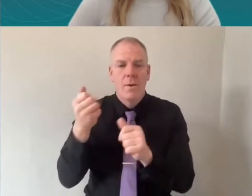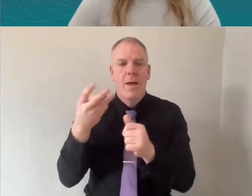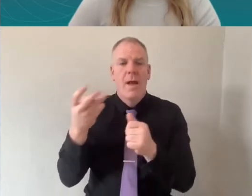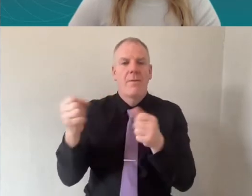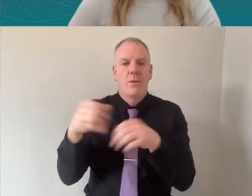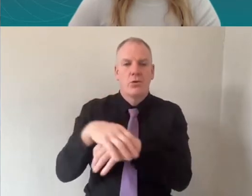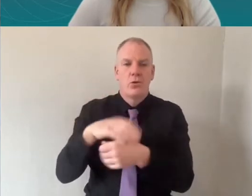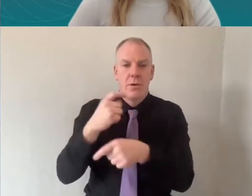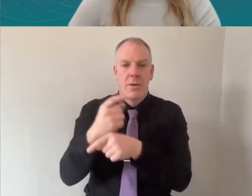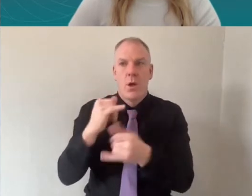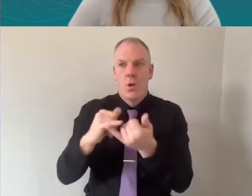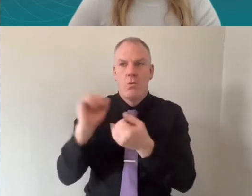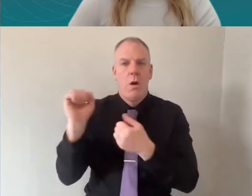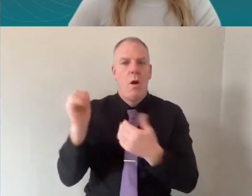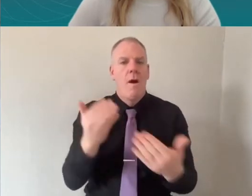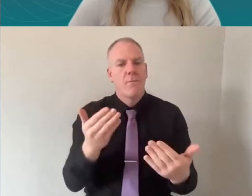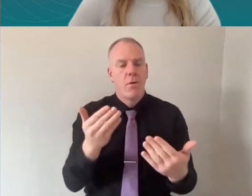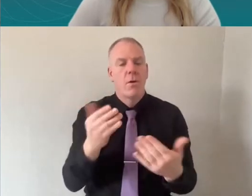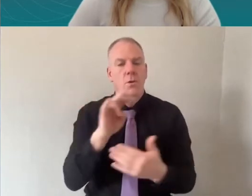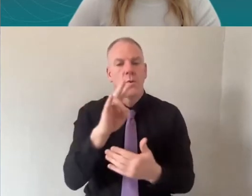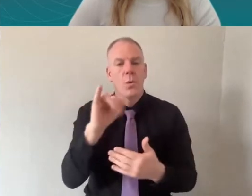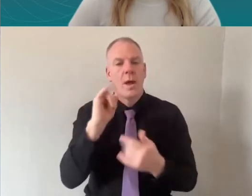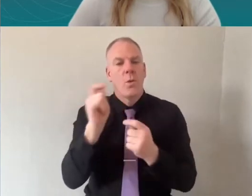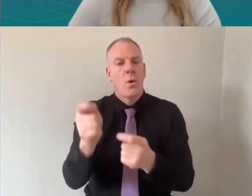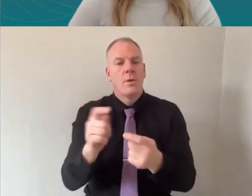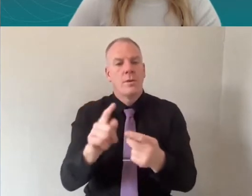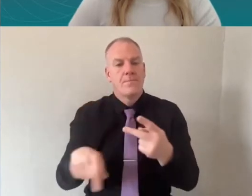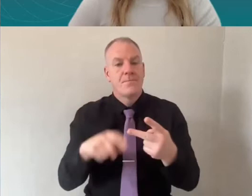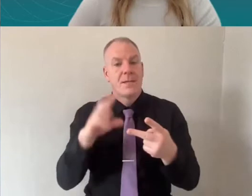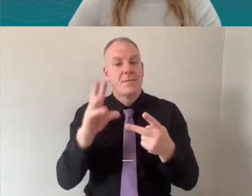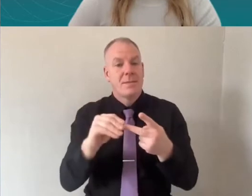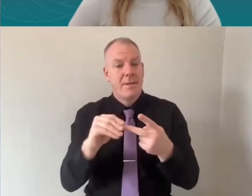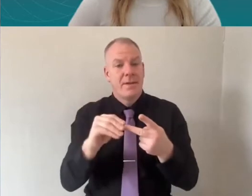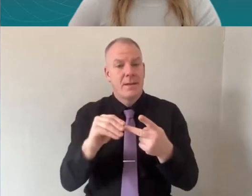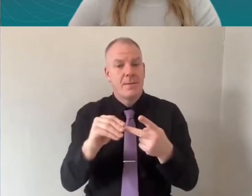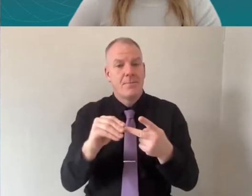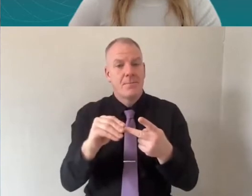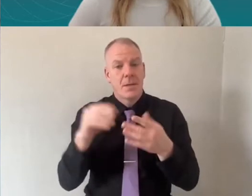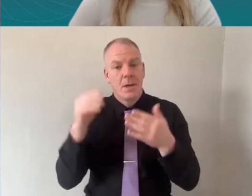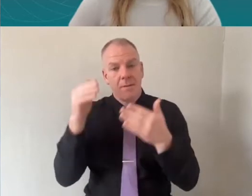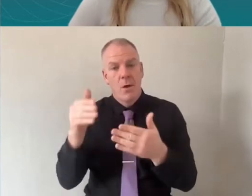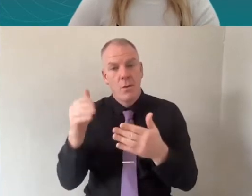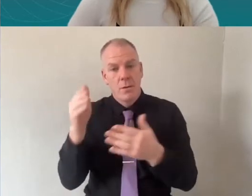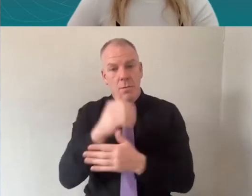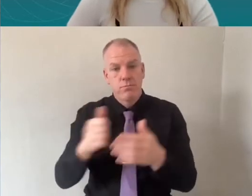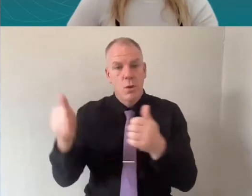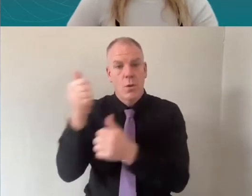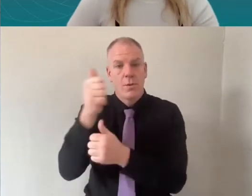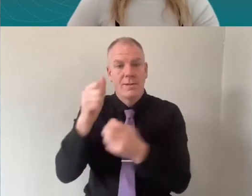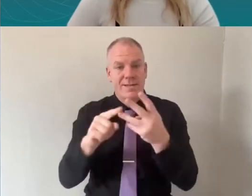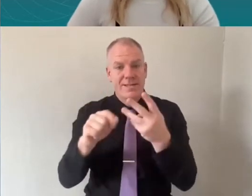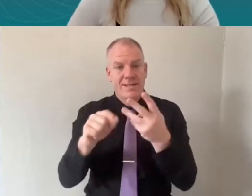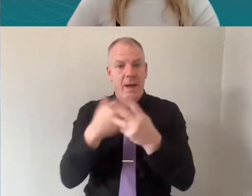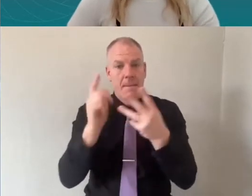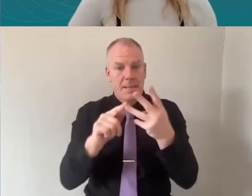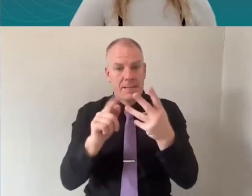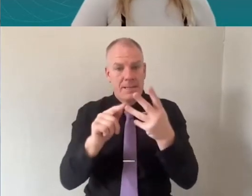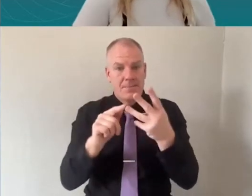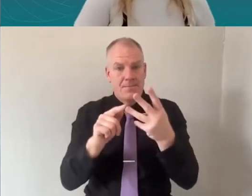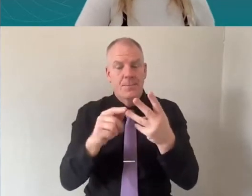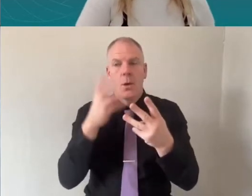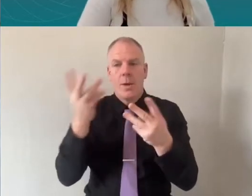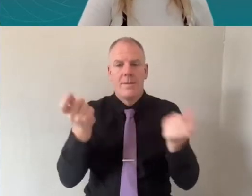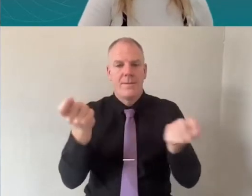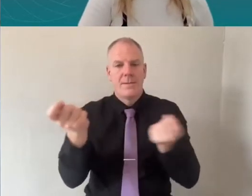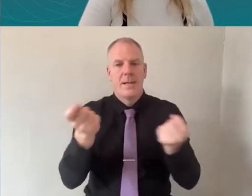providers offering QQI awards. Specifically, in our focus on the priority of development, we will